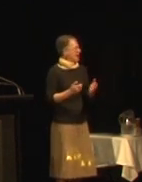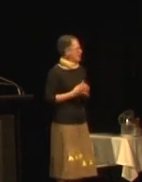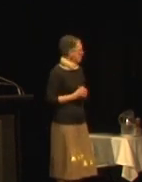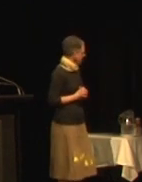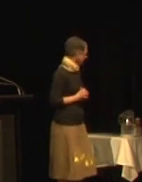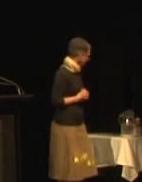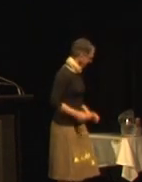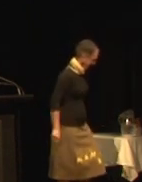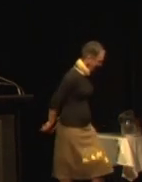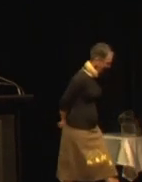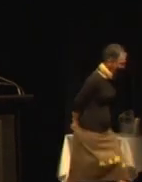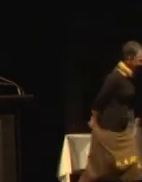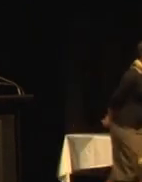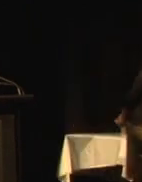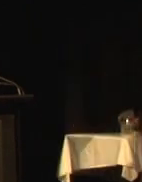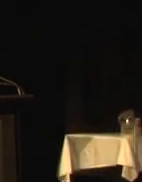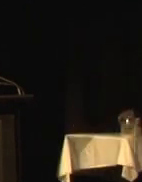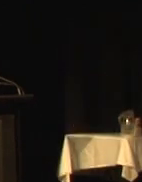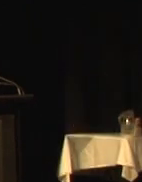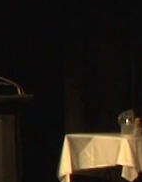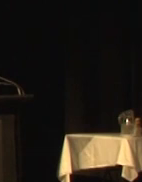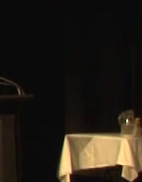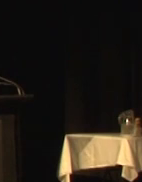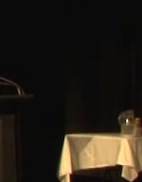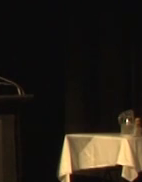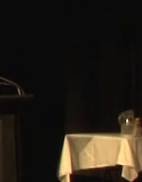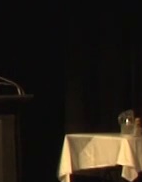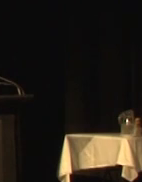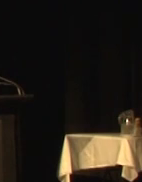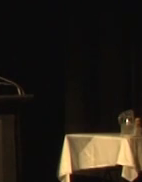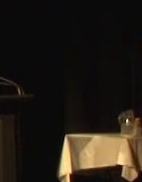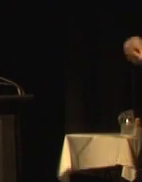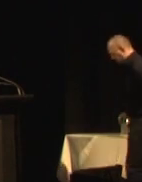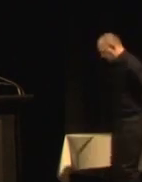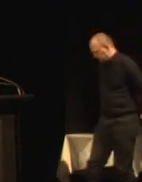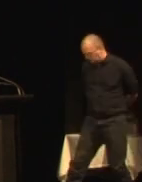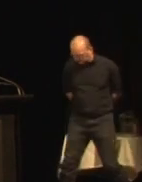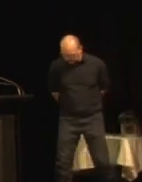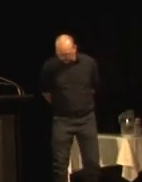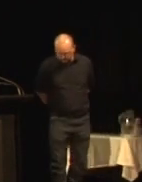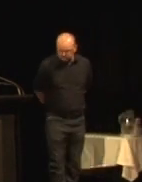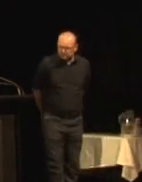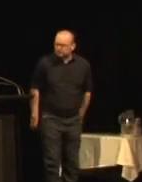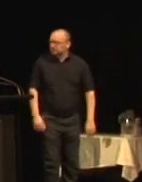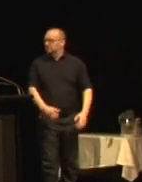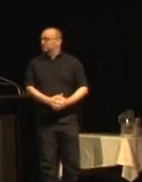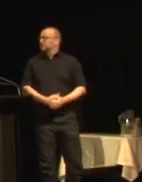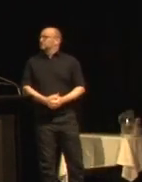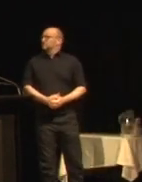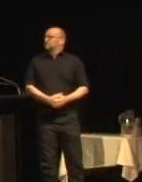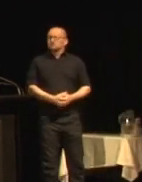to the game. The idea for the game is, you are, science fiction.